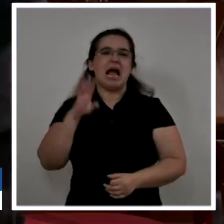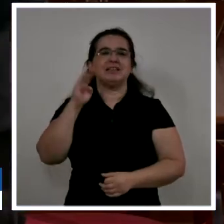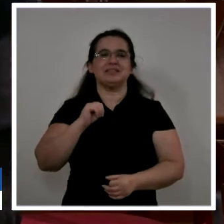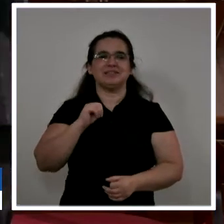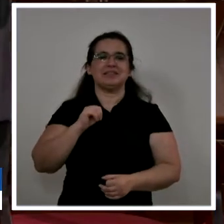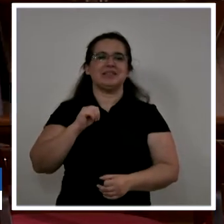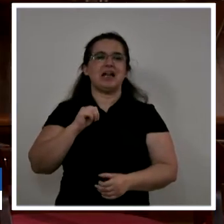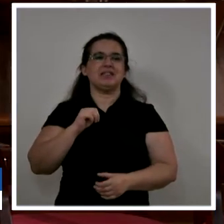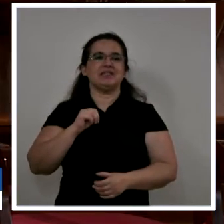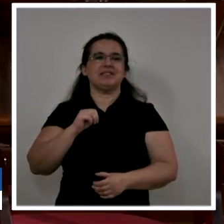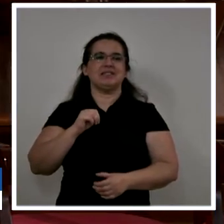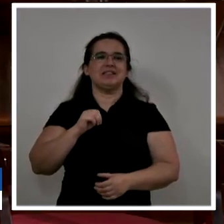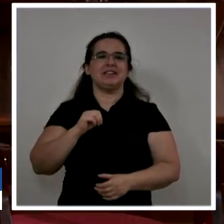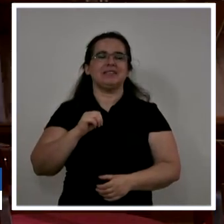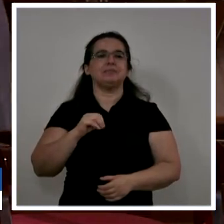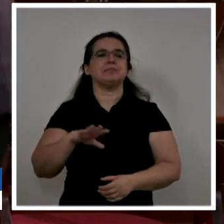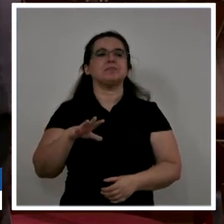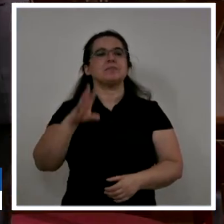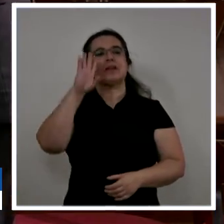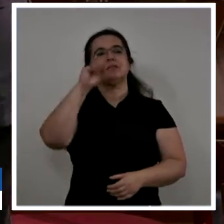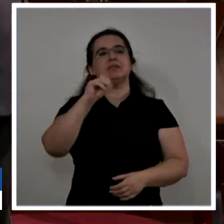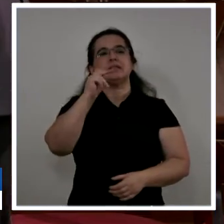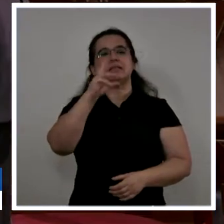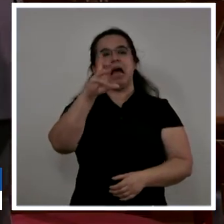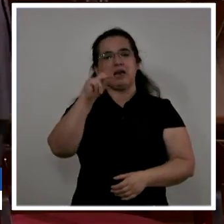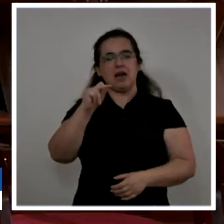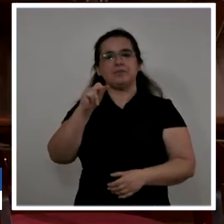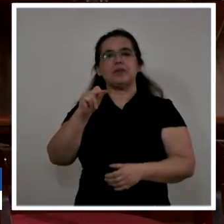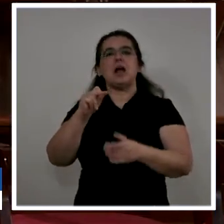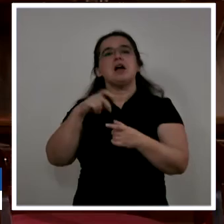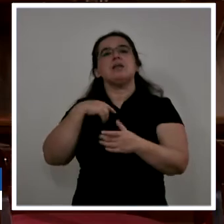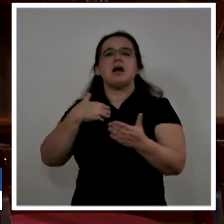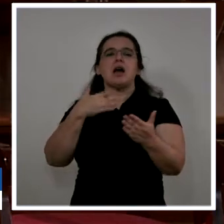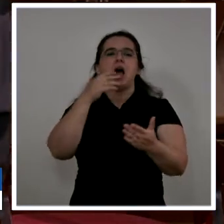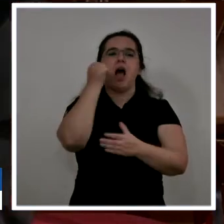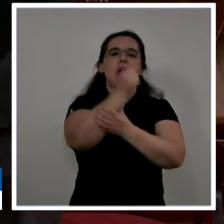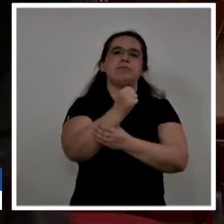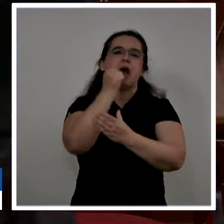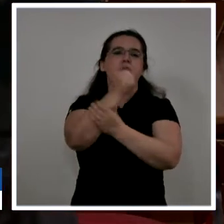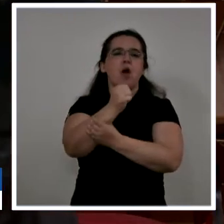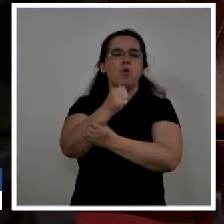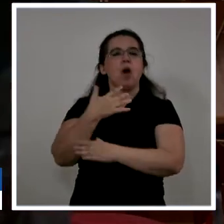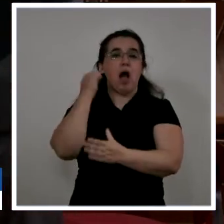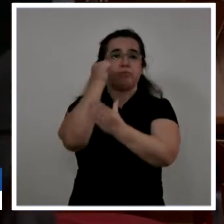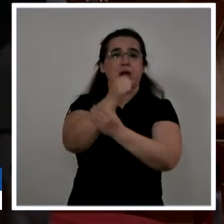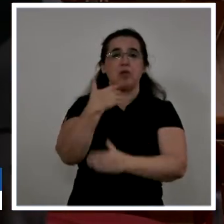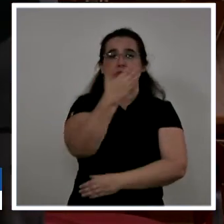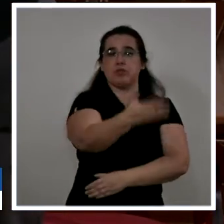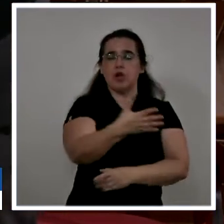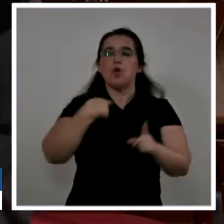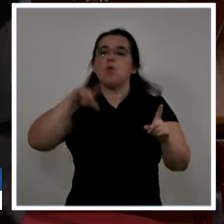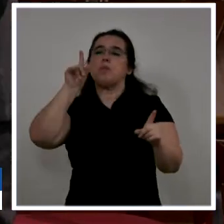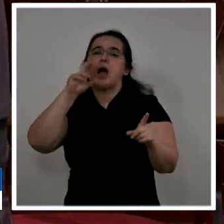Sarah gave Hagar. Sarah deu Agar to Abraham, a Abraão para que ela tivesse um filho. And when